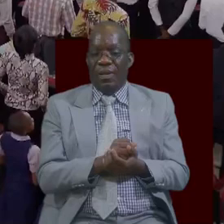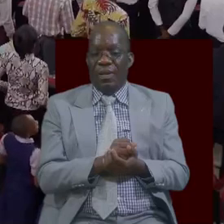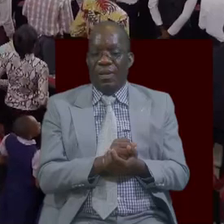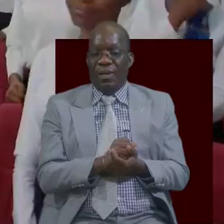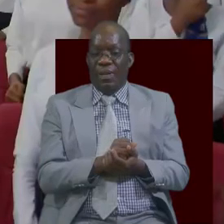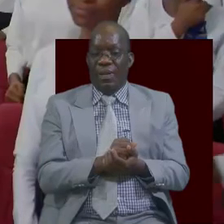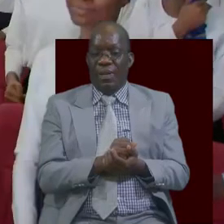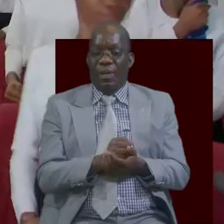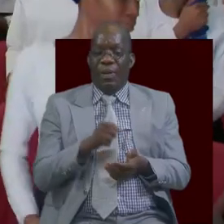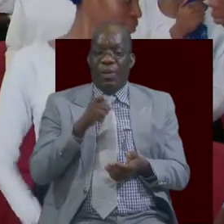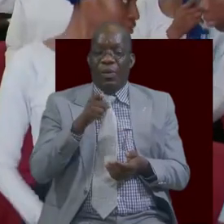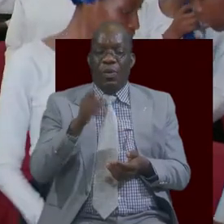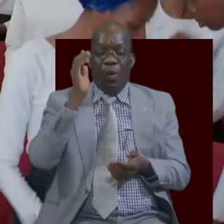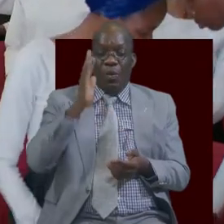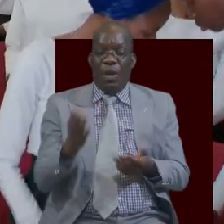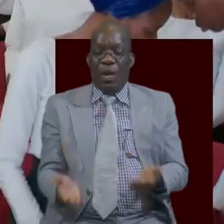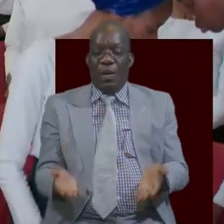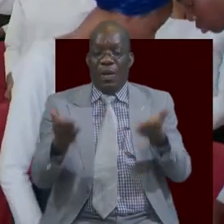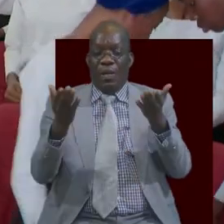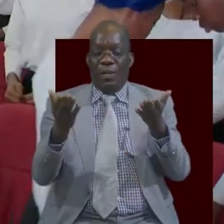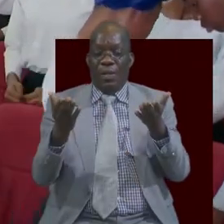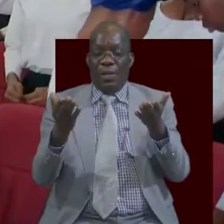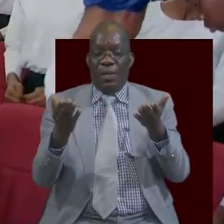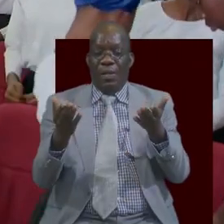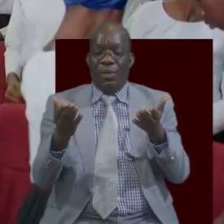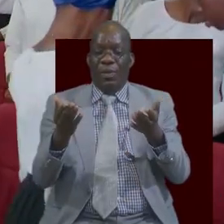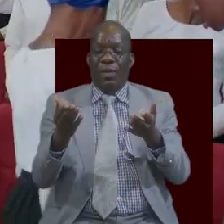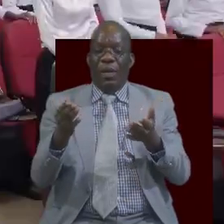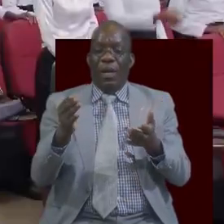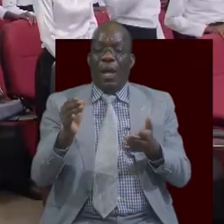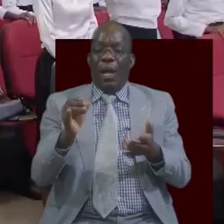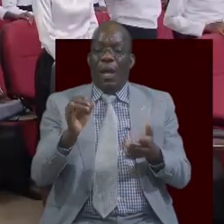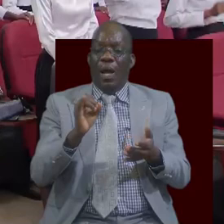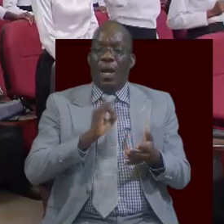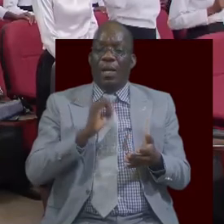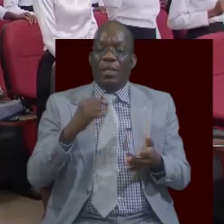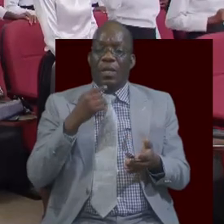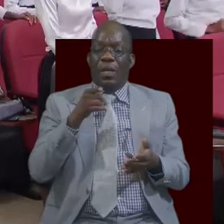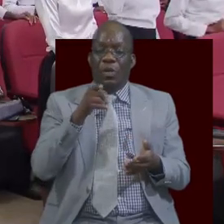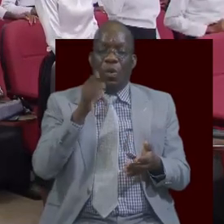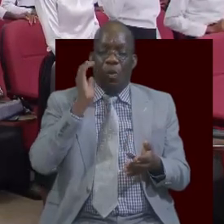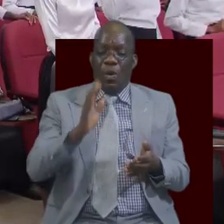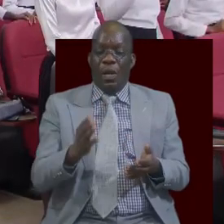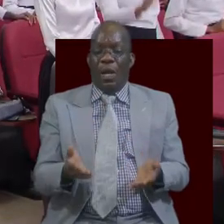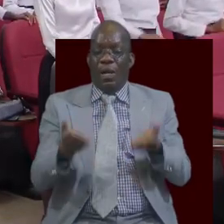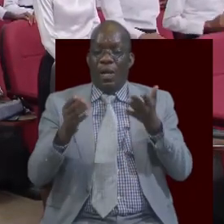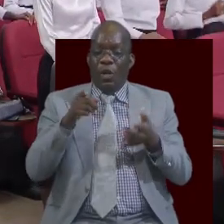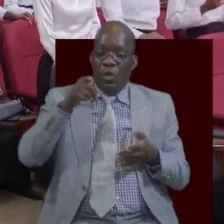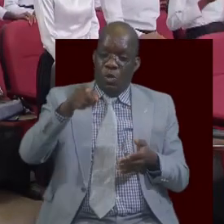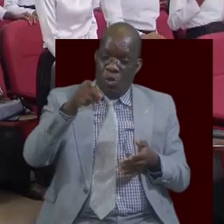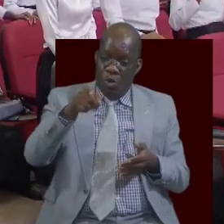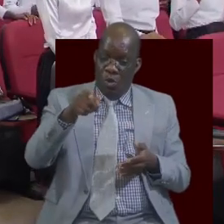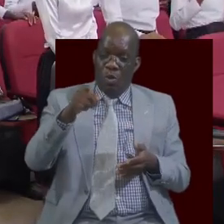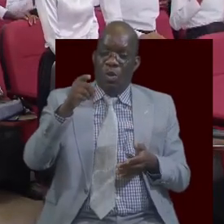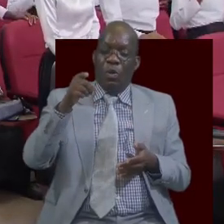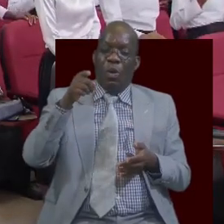You will arise. I said you will arise. You will